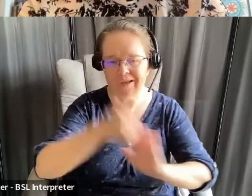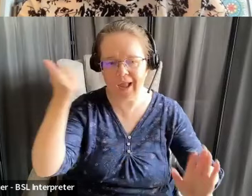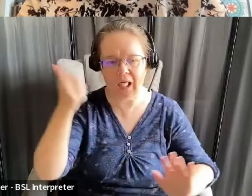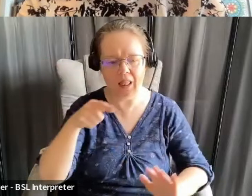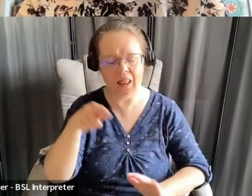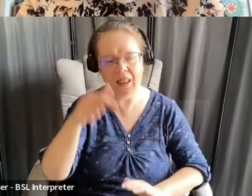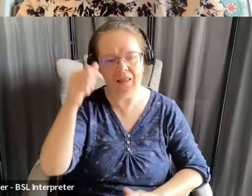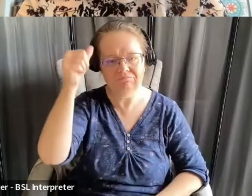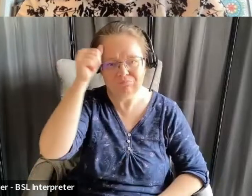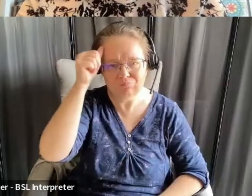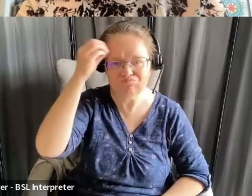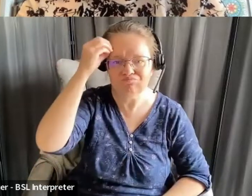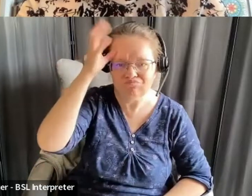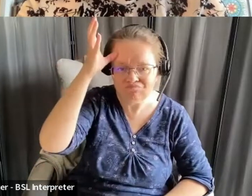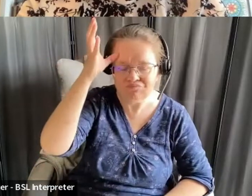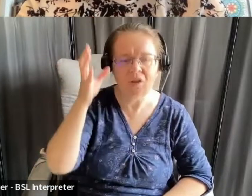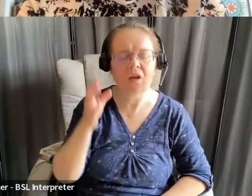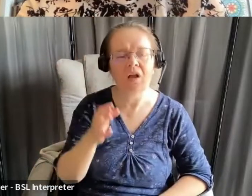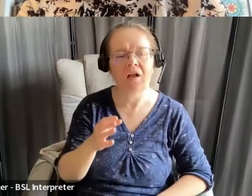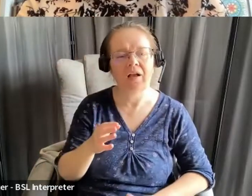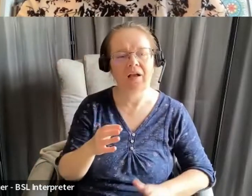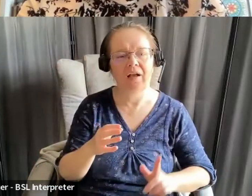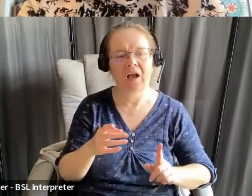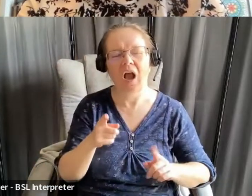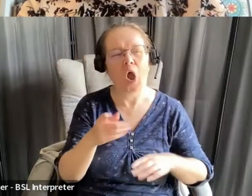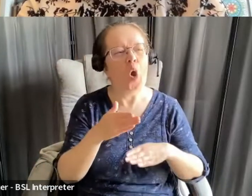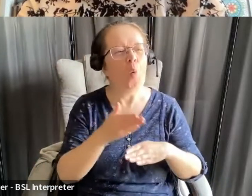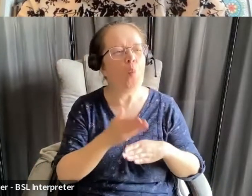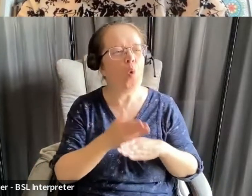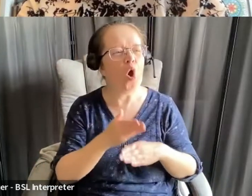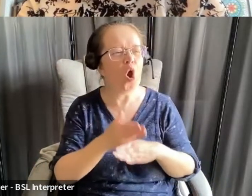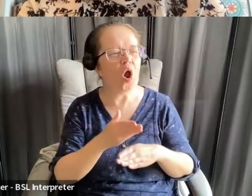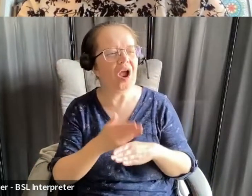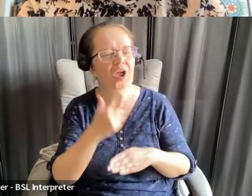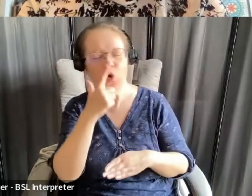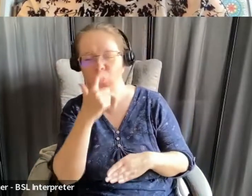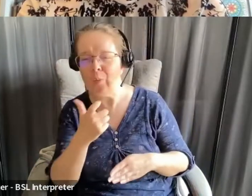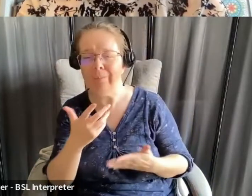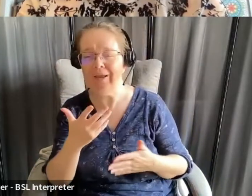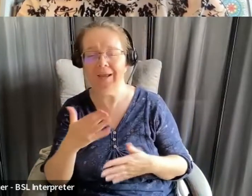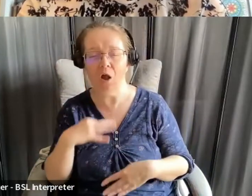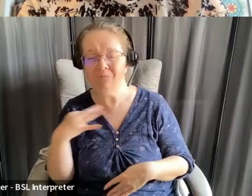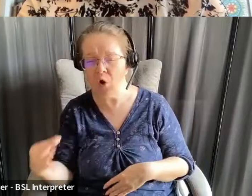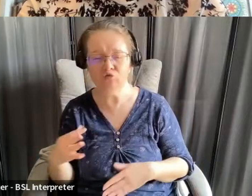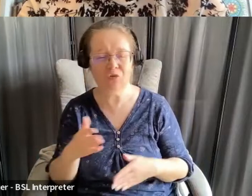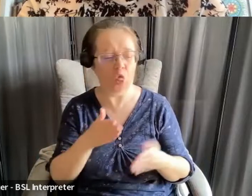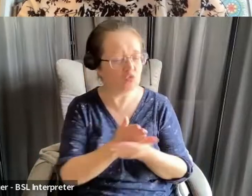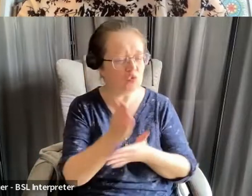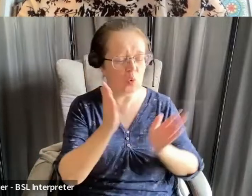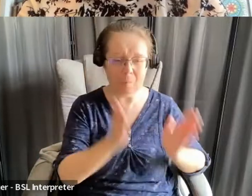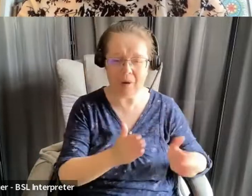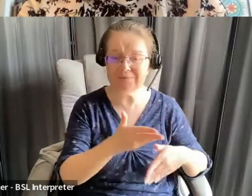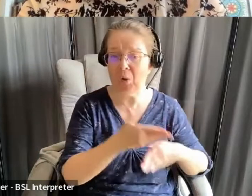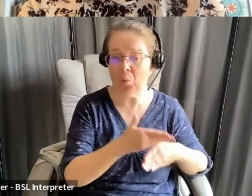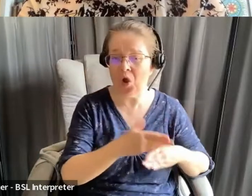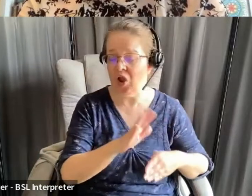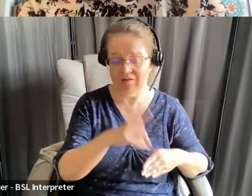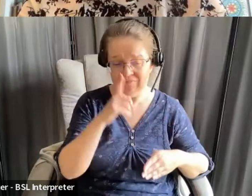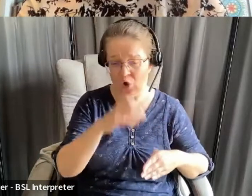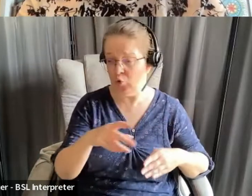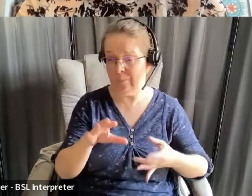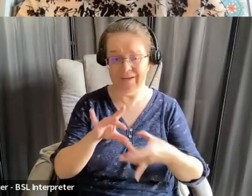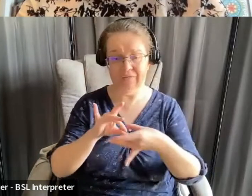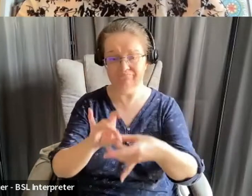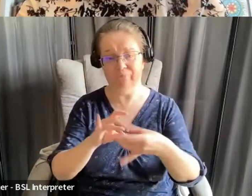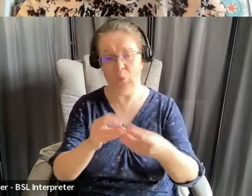knowledge. It doesn't always have to show up, guys, in the world of work. It can be through voluntary experience. It can be through those interactions you're having with your